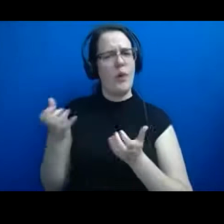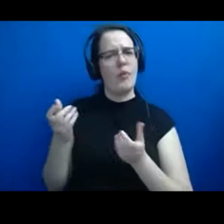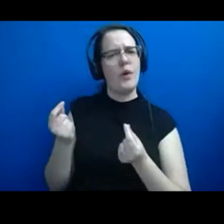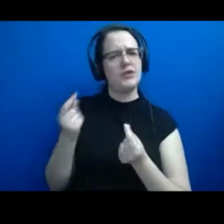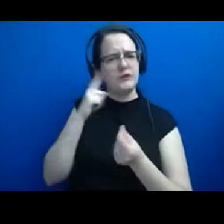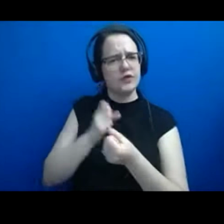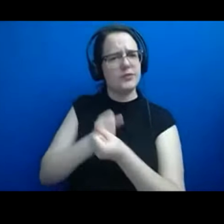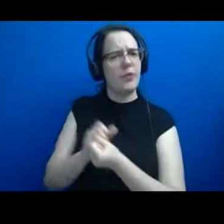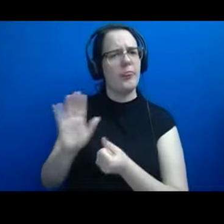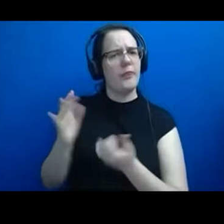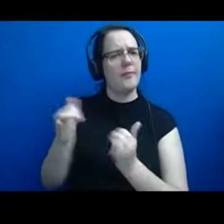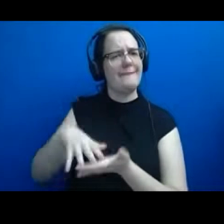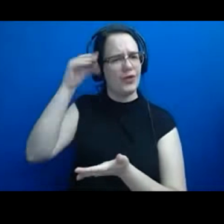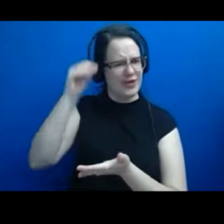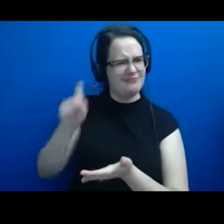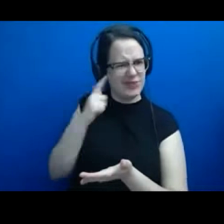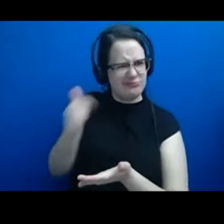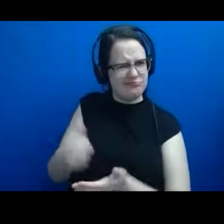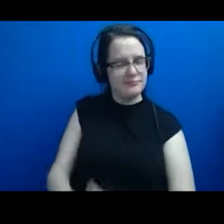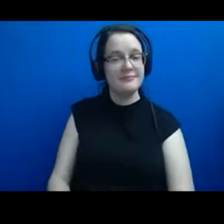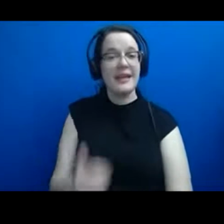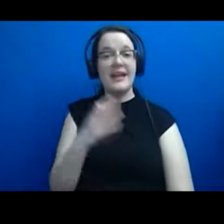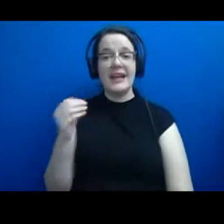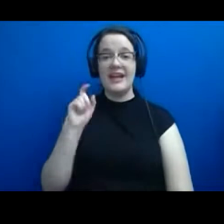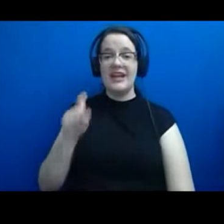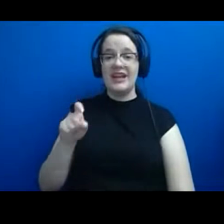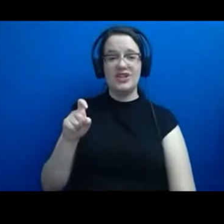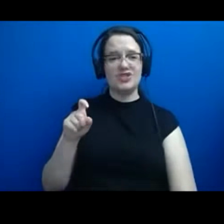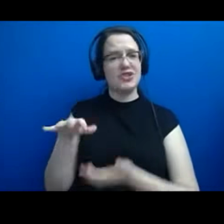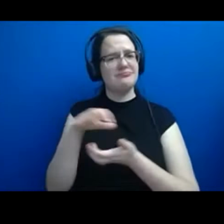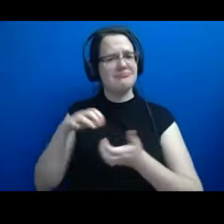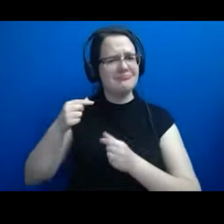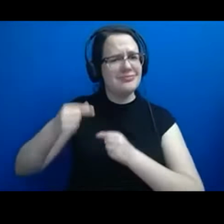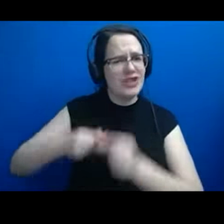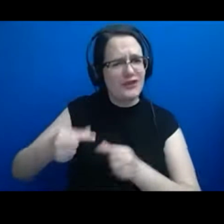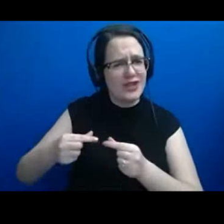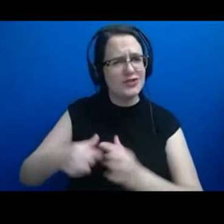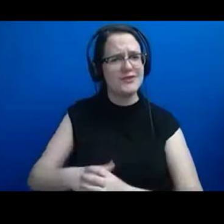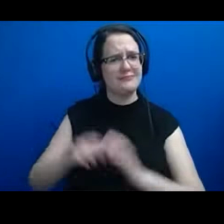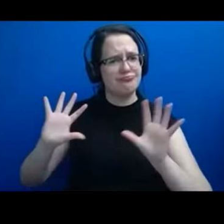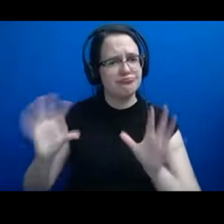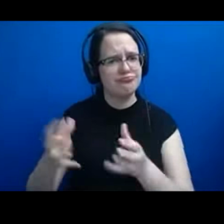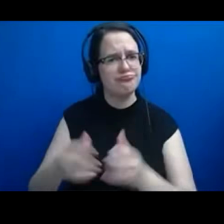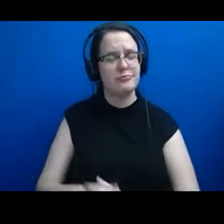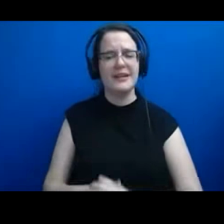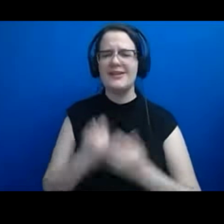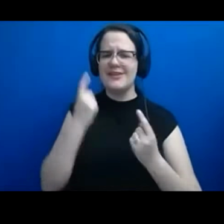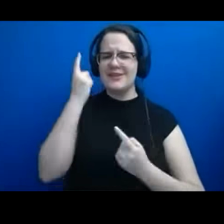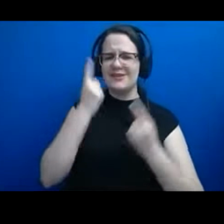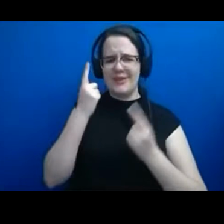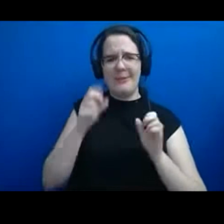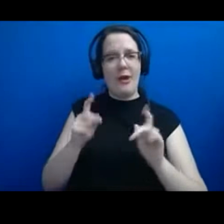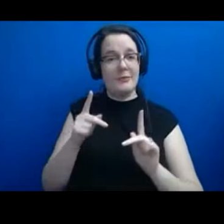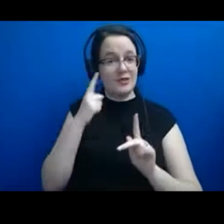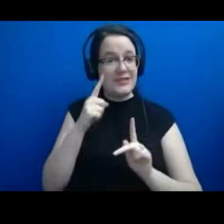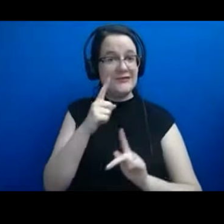learning. And it should be intergenerational. So thinking about some of those opportunities for both teachers, parents,